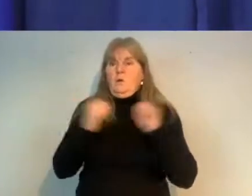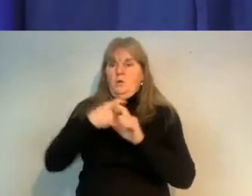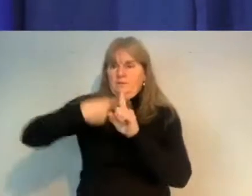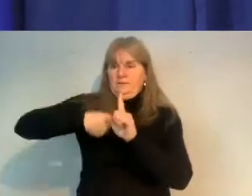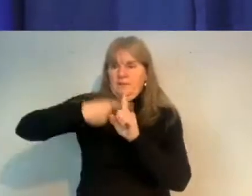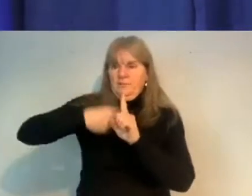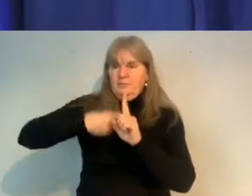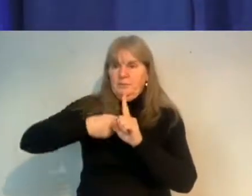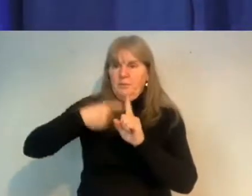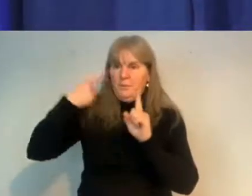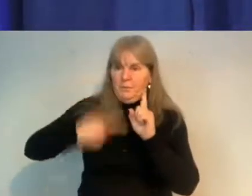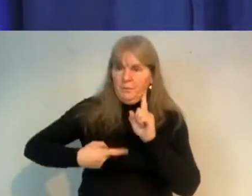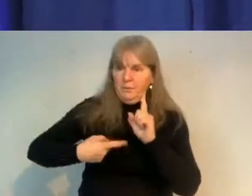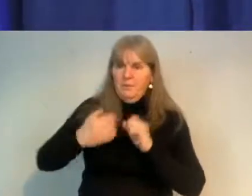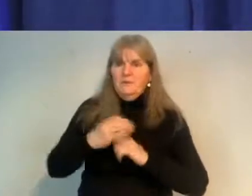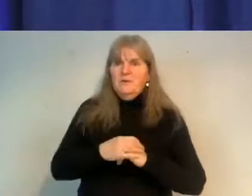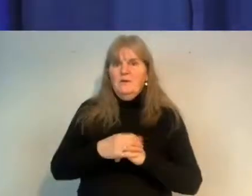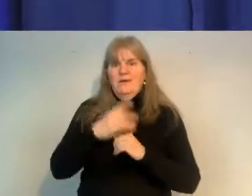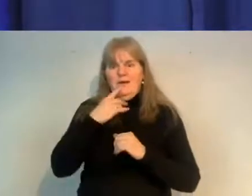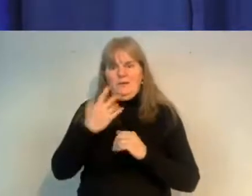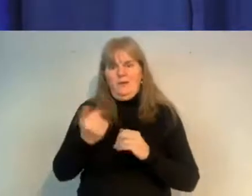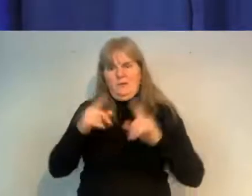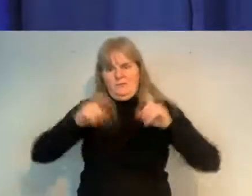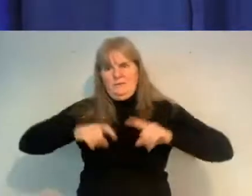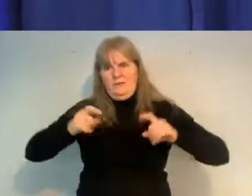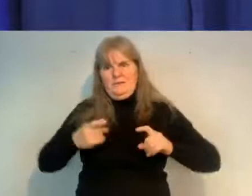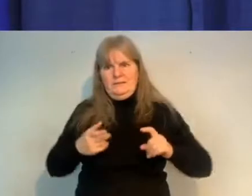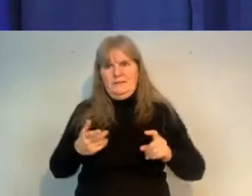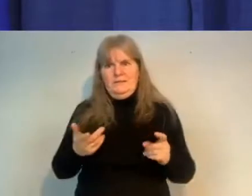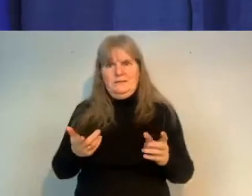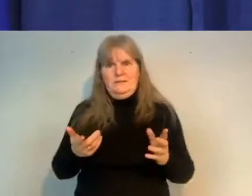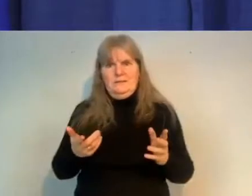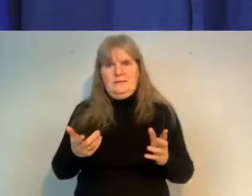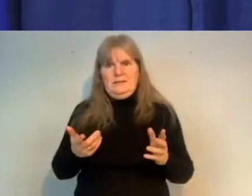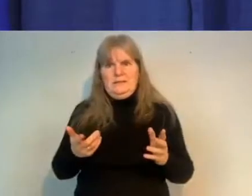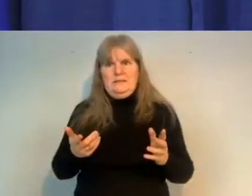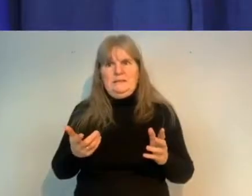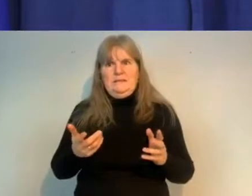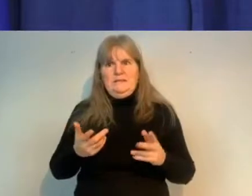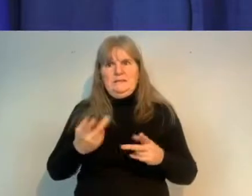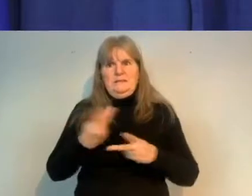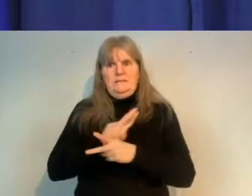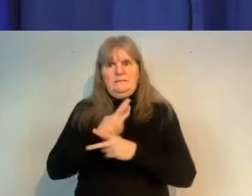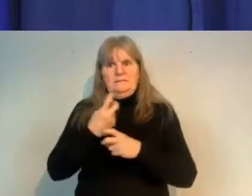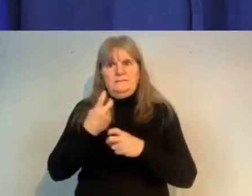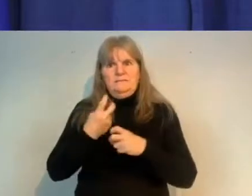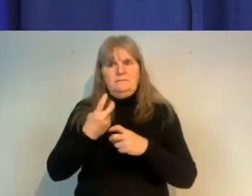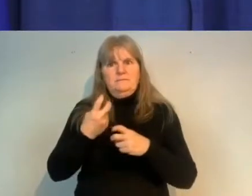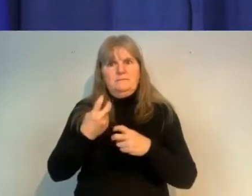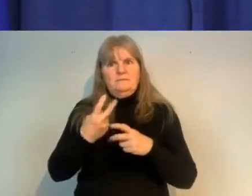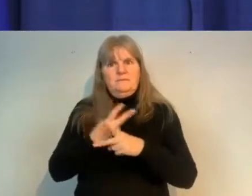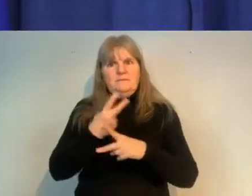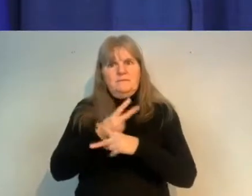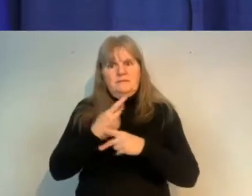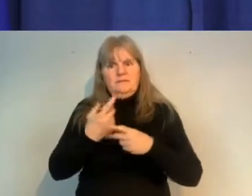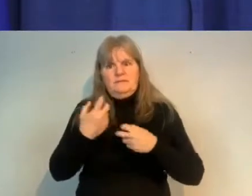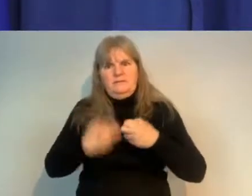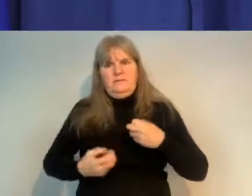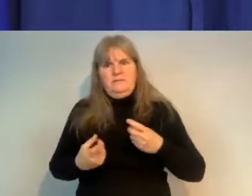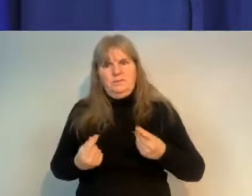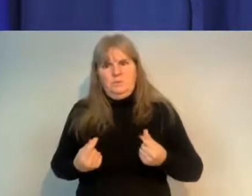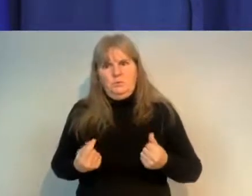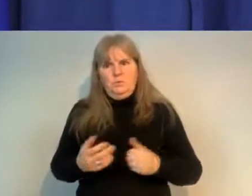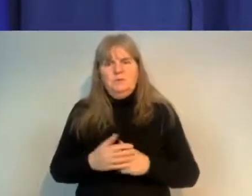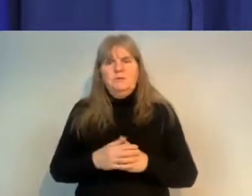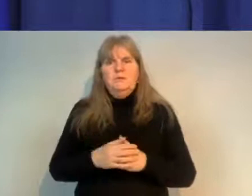testing. I thought the information shared today by Dr. Elliott as far as, how we are going to move into a new